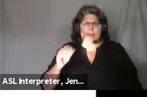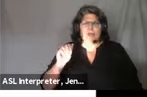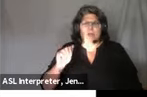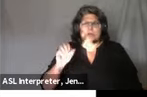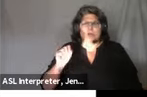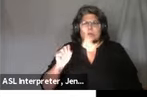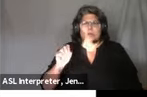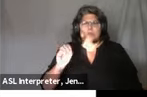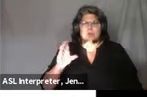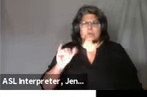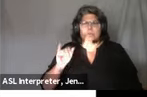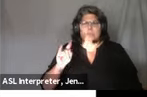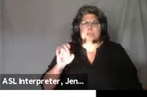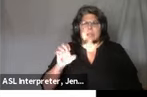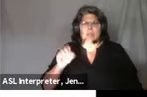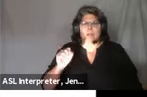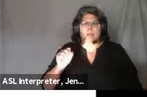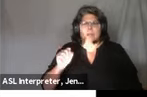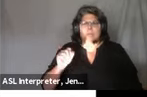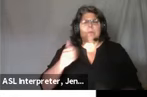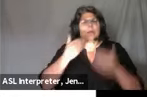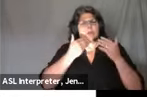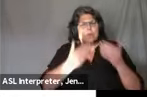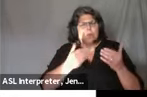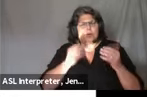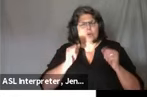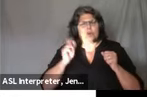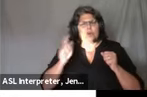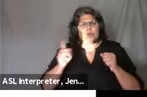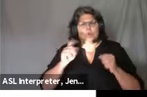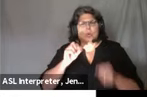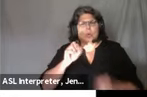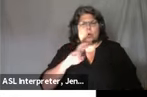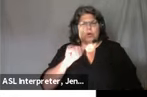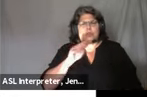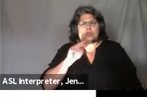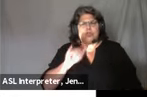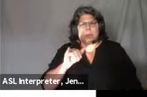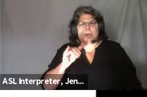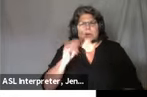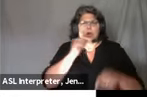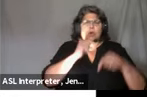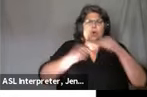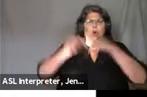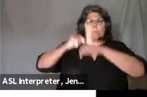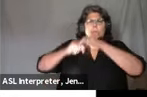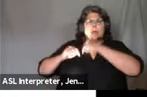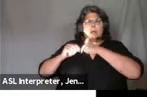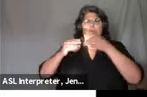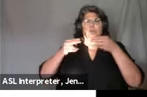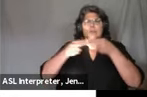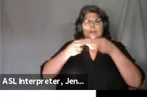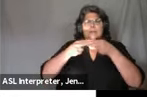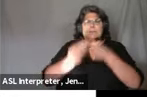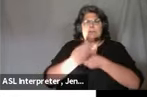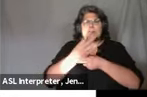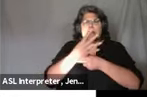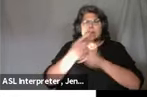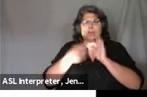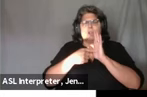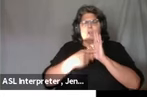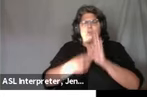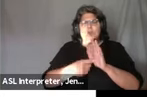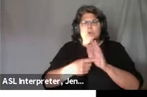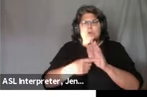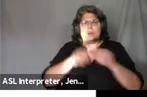Thank you. Oscar, could you, or Jimmy, could you go to the slide which has the bicycle and pedestrian